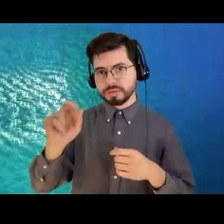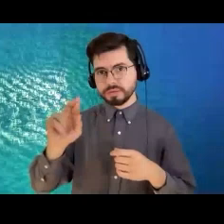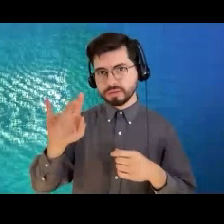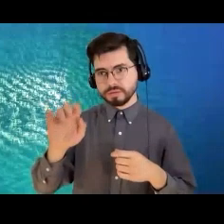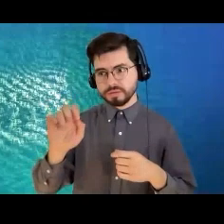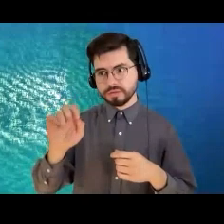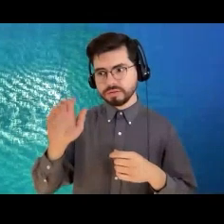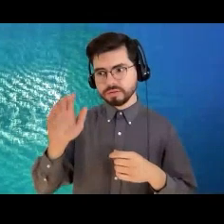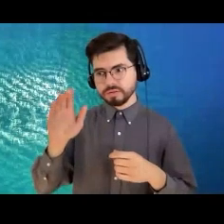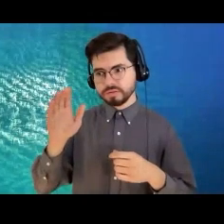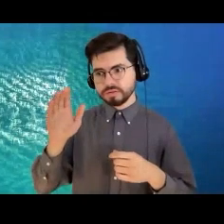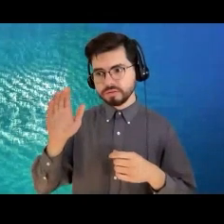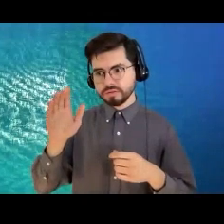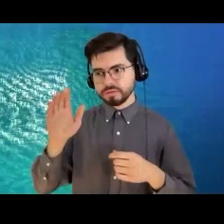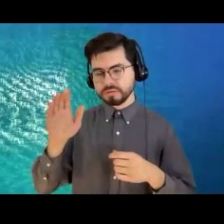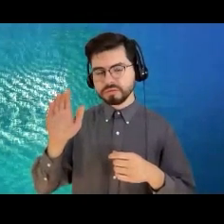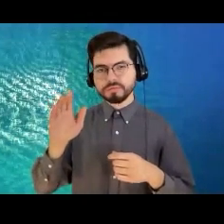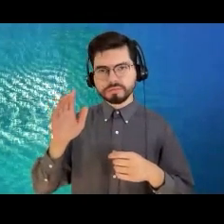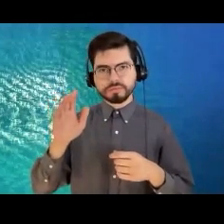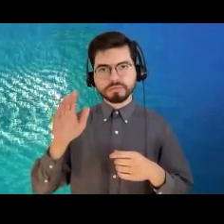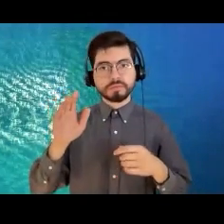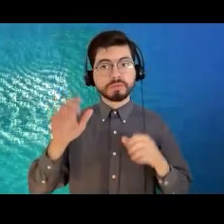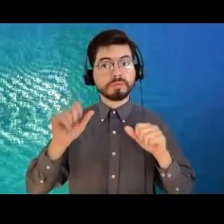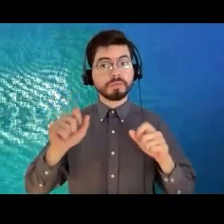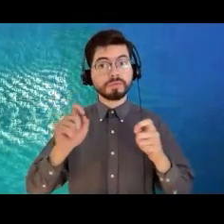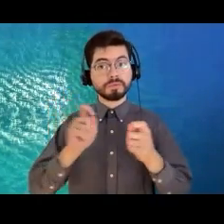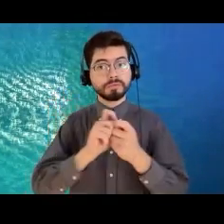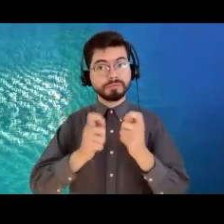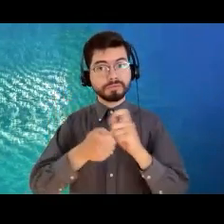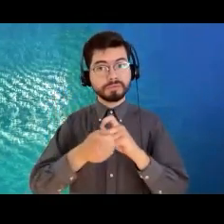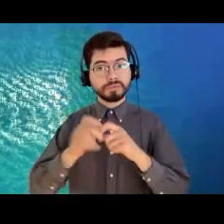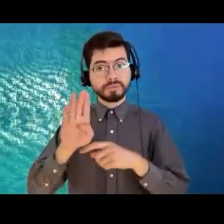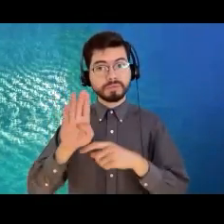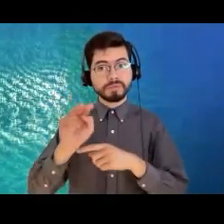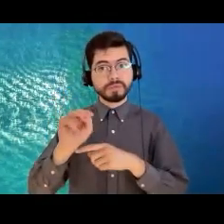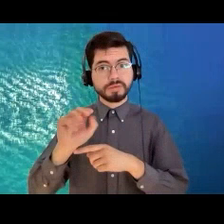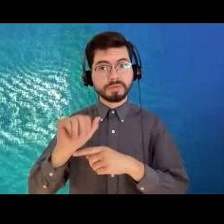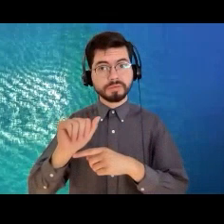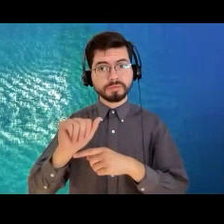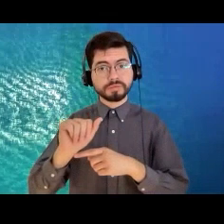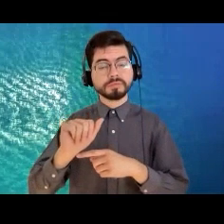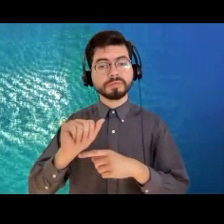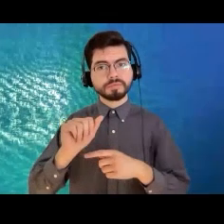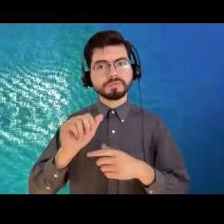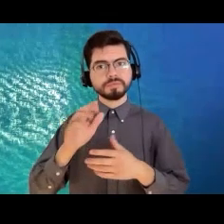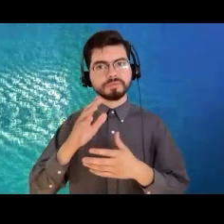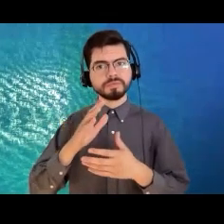there's a way to make any adjustments to that BMA. There's some pretty sound science behind the need to do